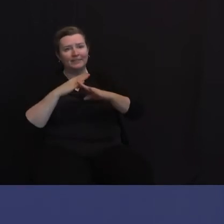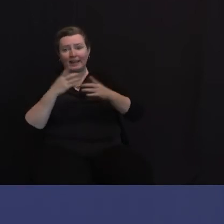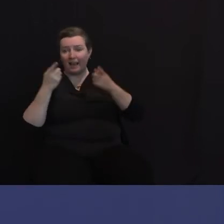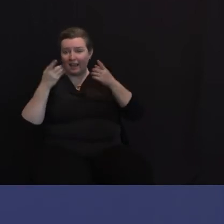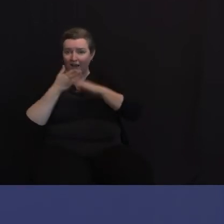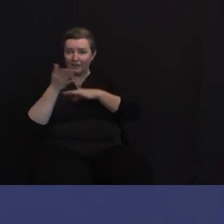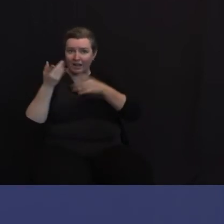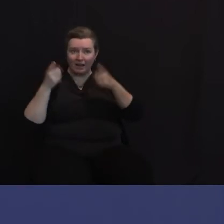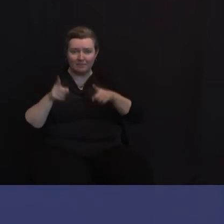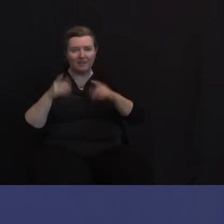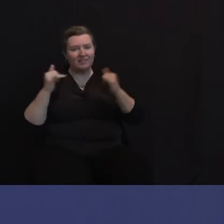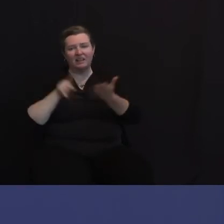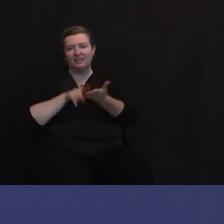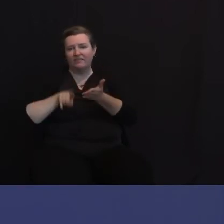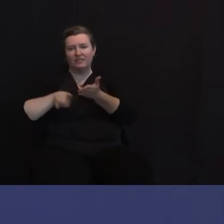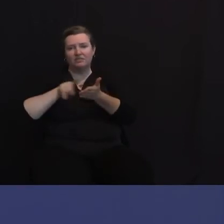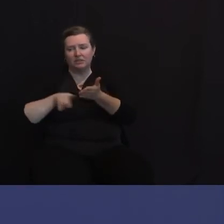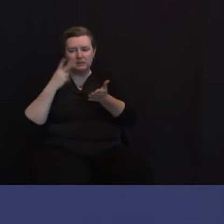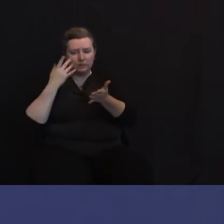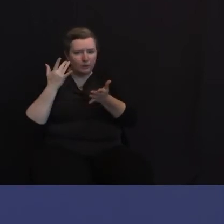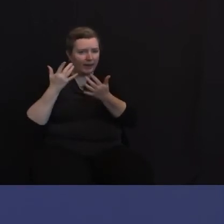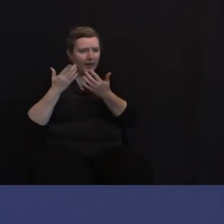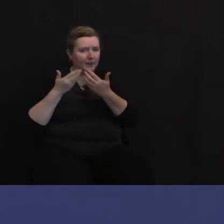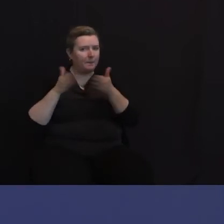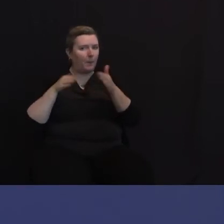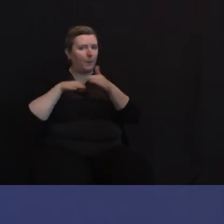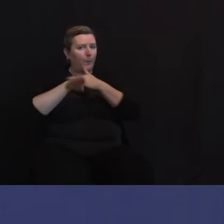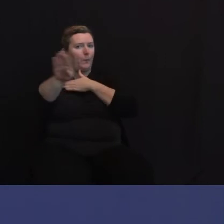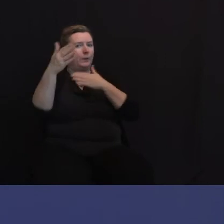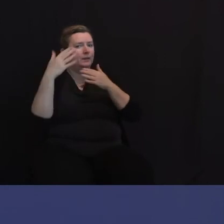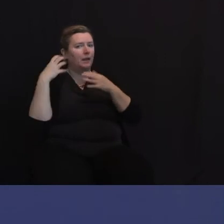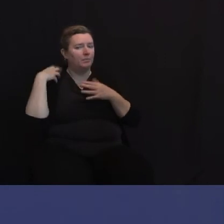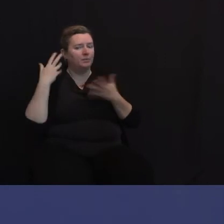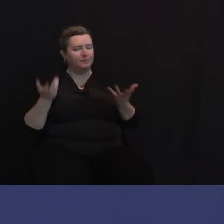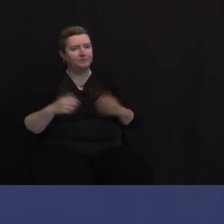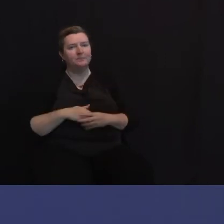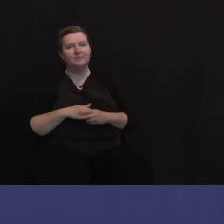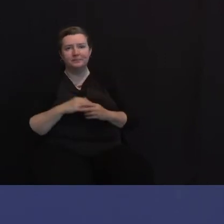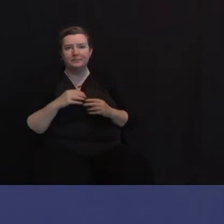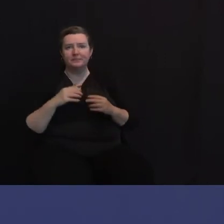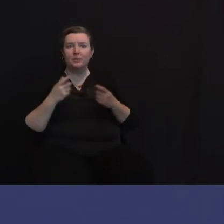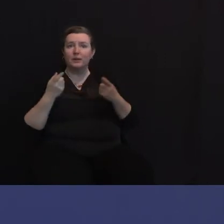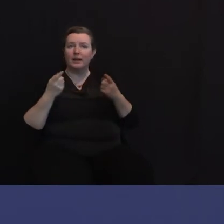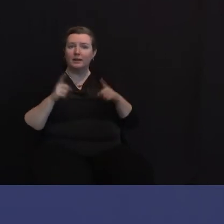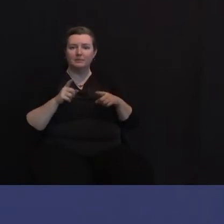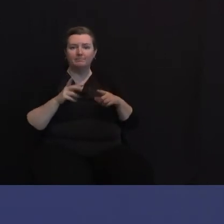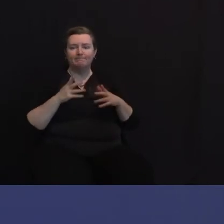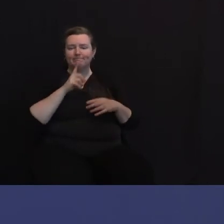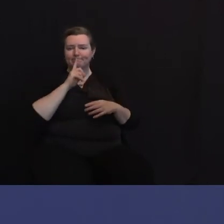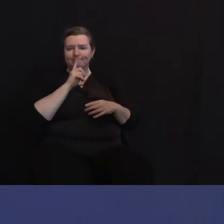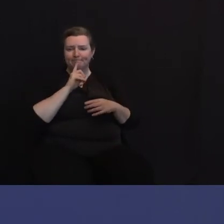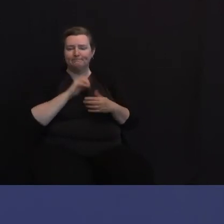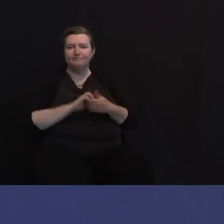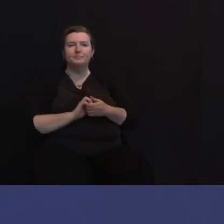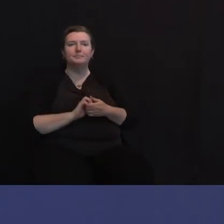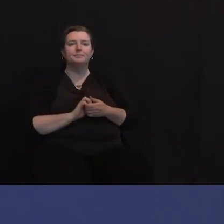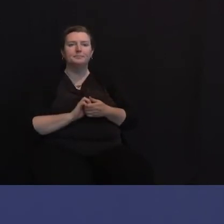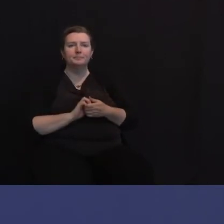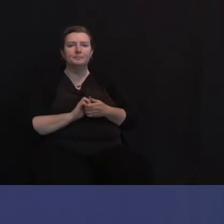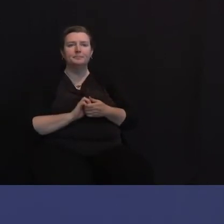matter, that folks are aggressively pursued, and without getting into the details, that includes folks in New Jersey, as you can imagine, and has, I